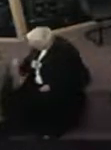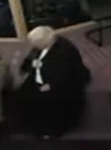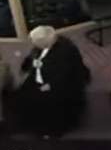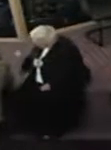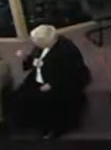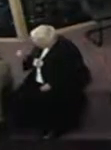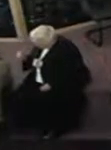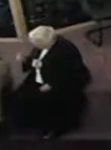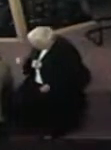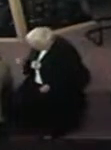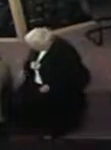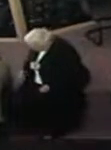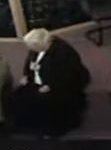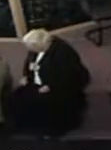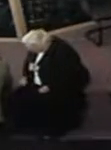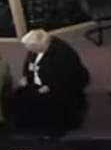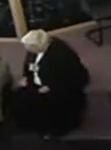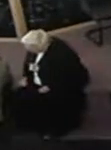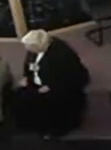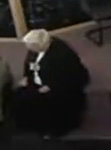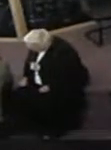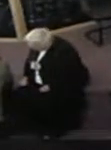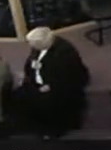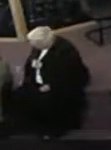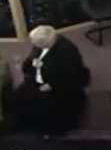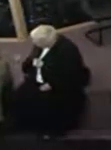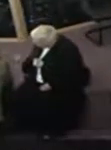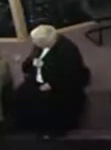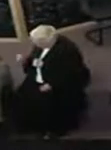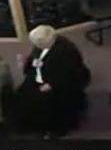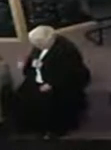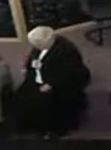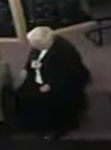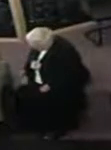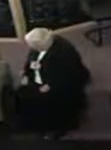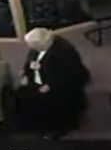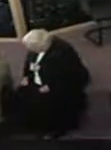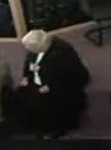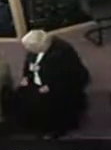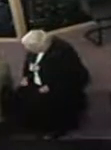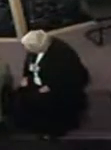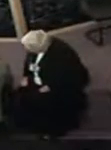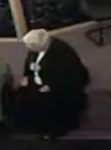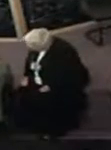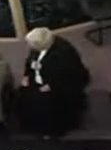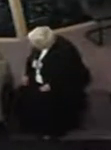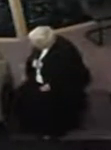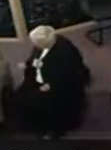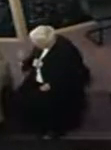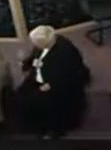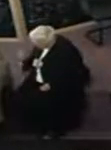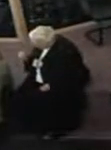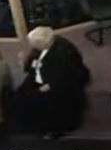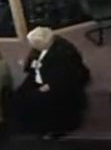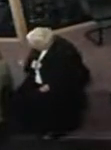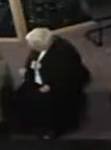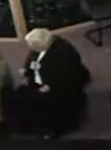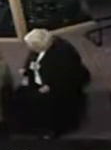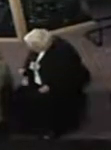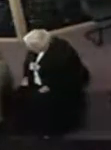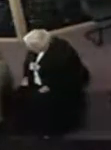Savior, has ransomed me. And like a flood, His